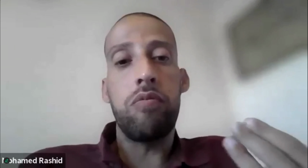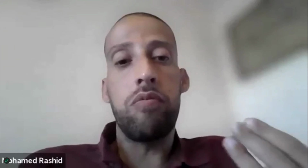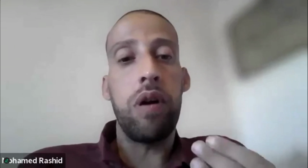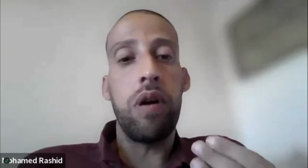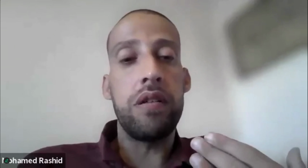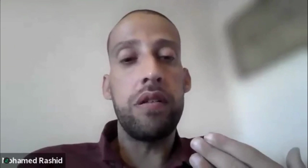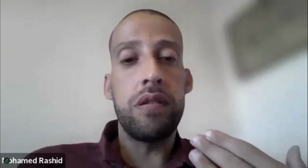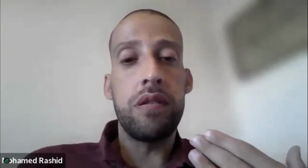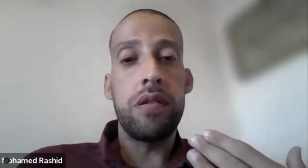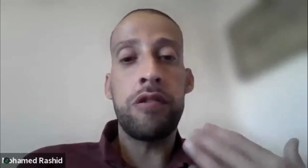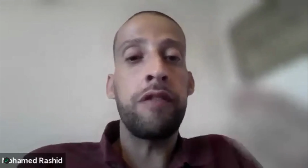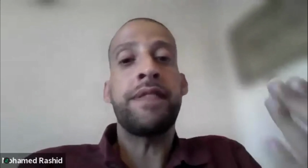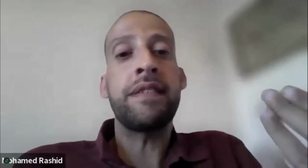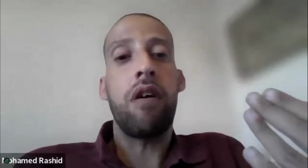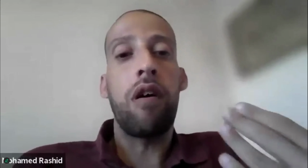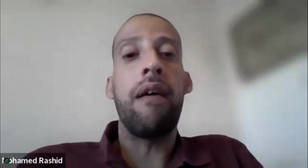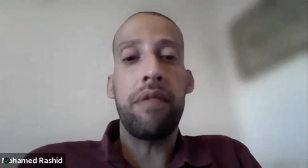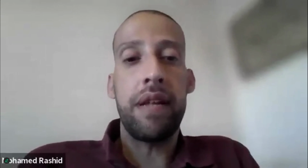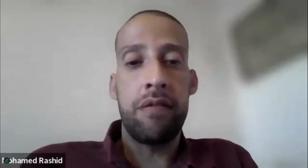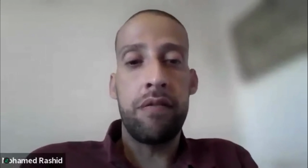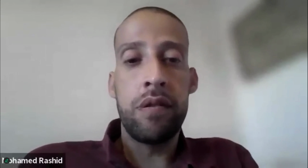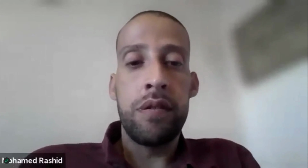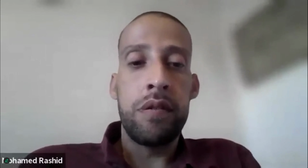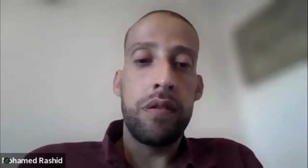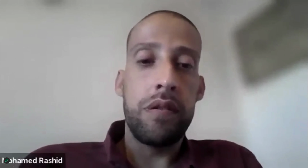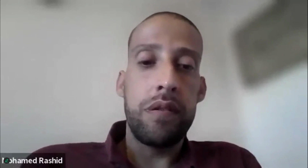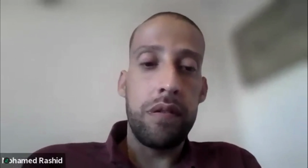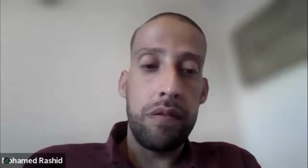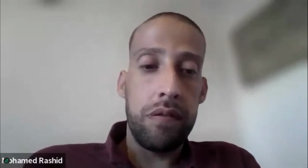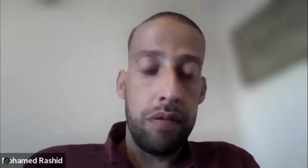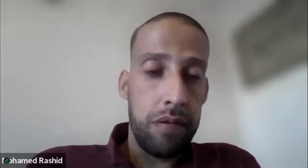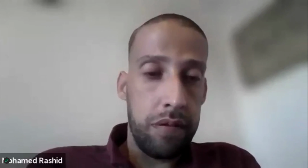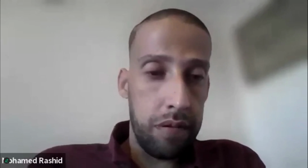know what services are out there.